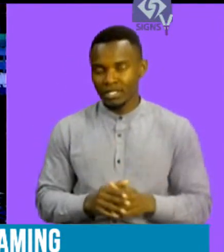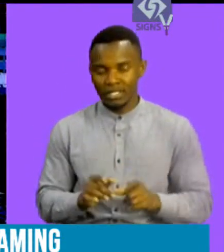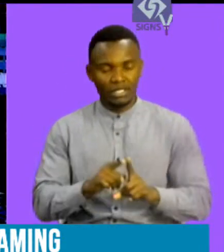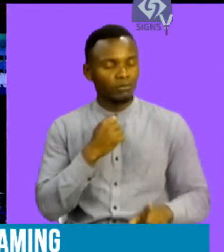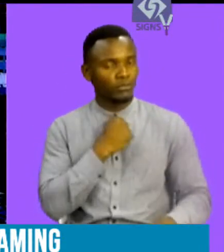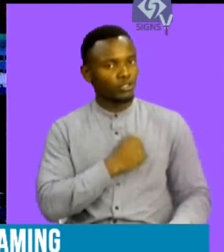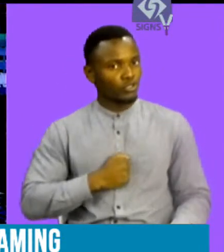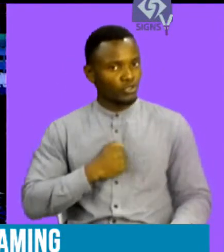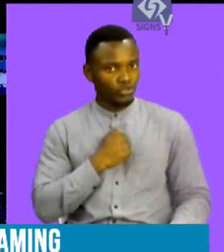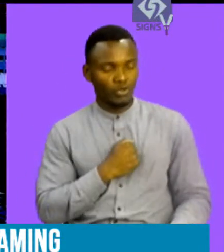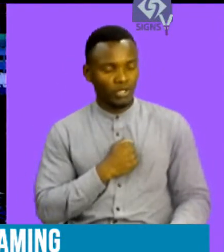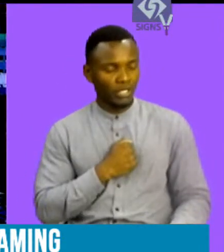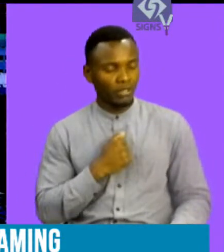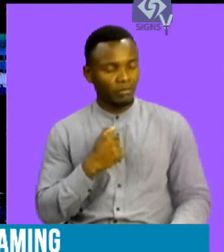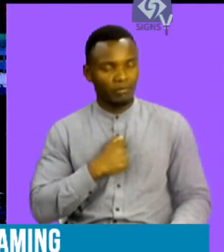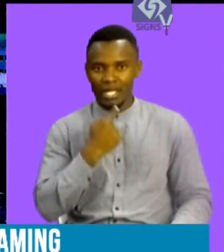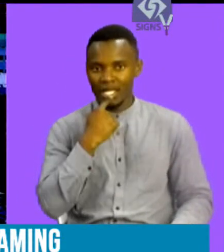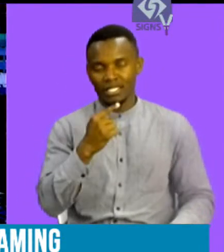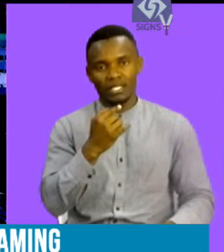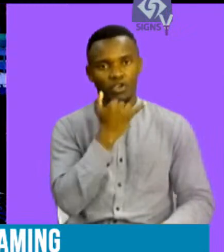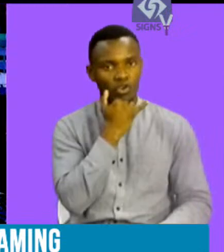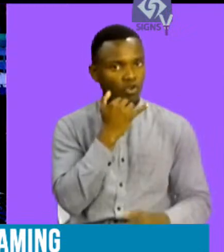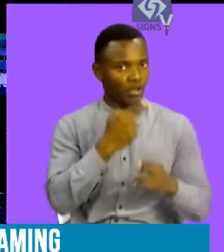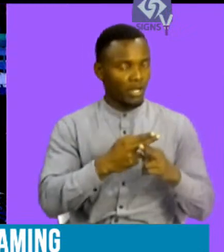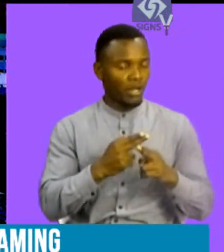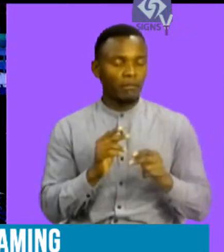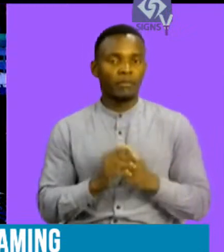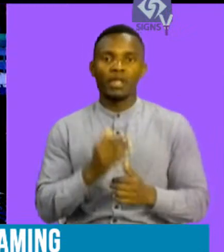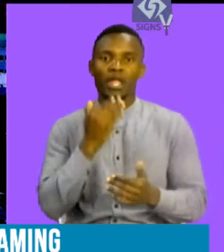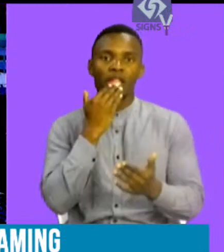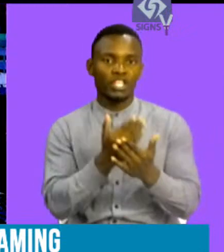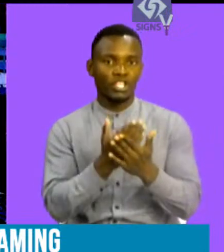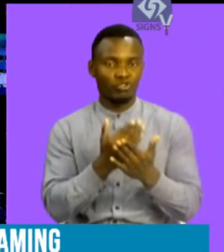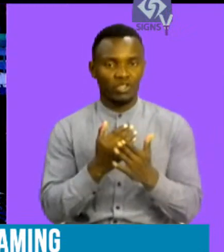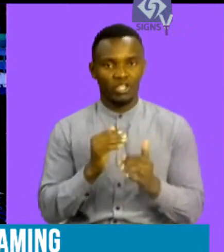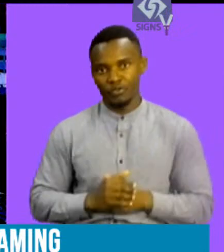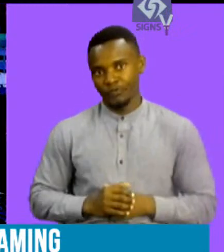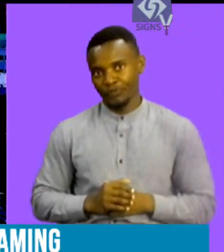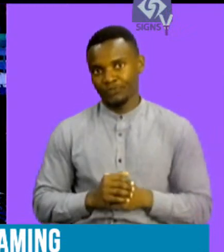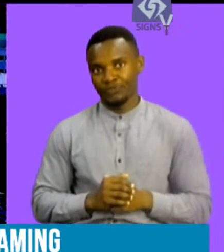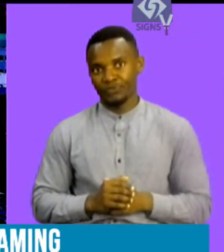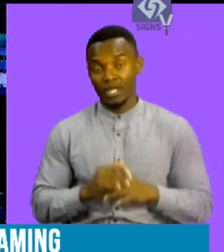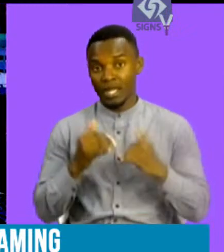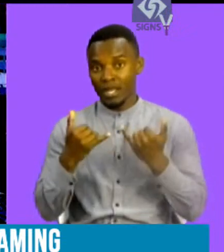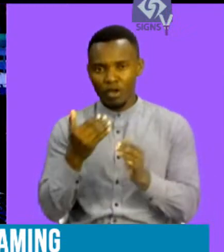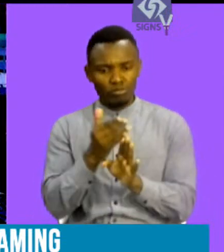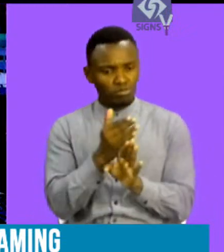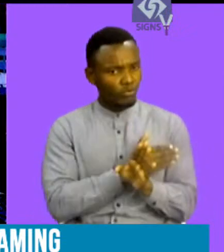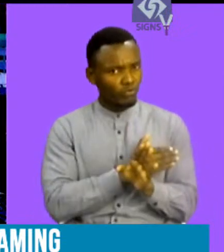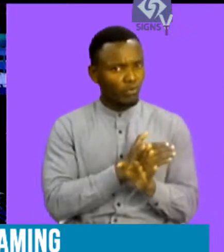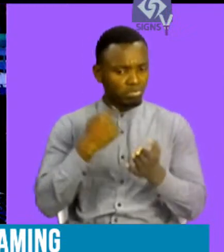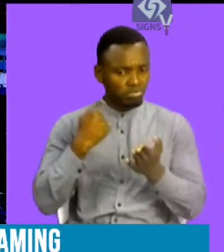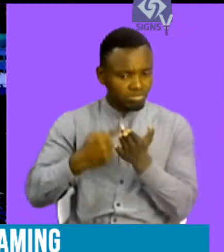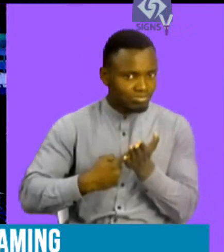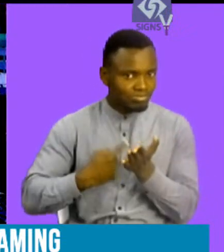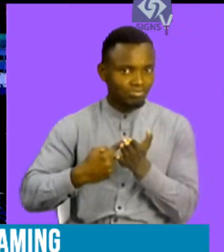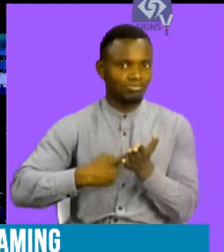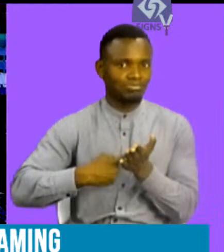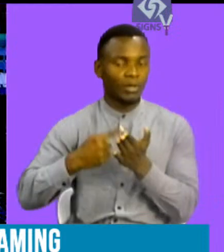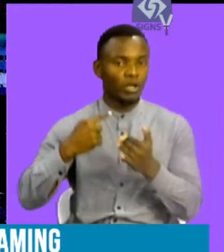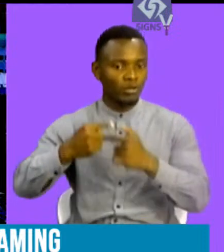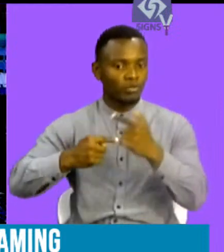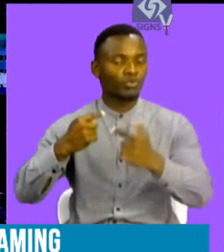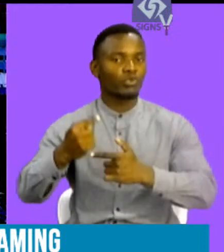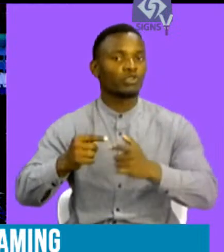your name as Njeri initially, but it's Madam Mwangi. Thank you for that correction. Before we go deep into this conversation, and even before you